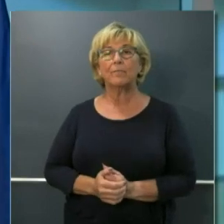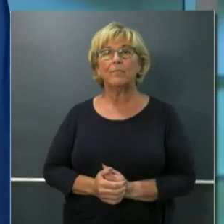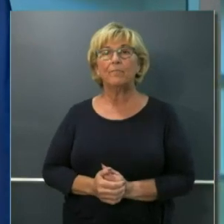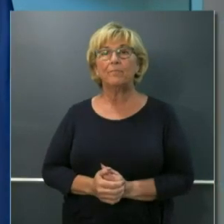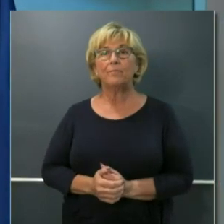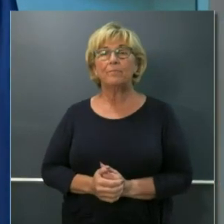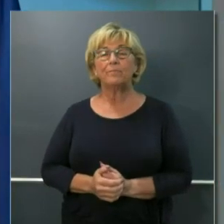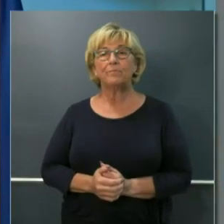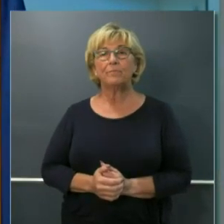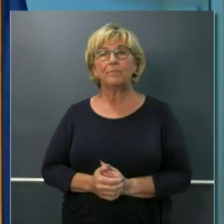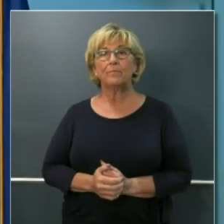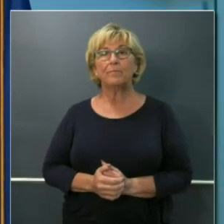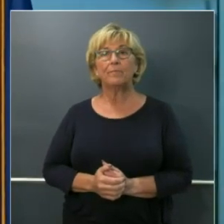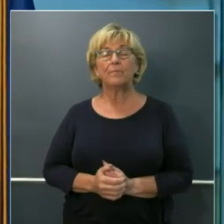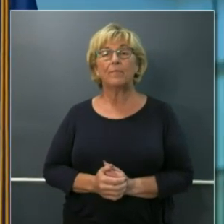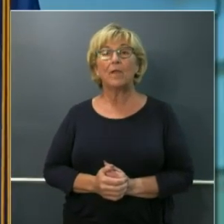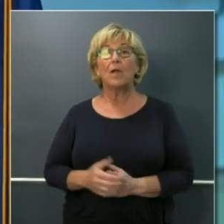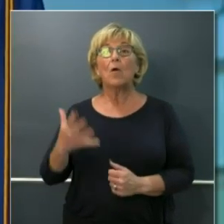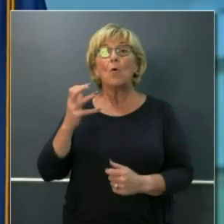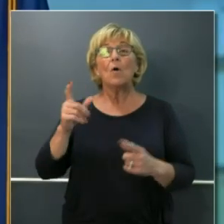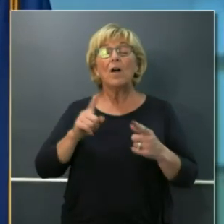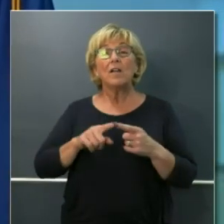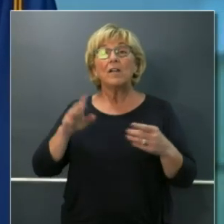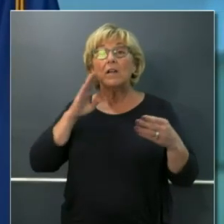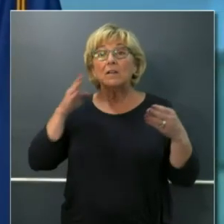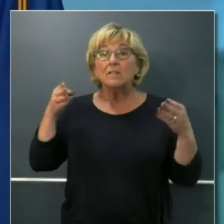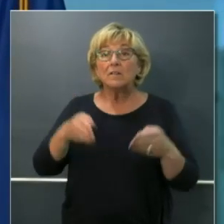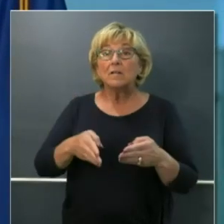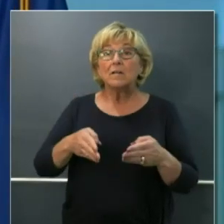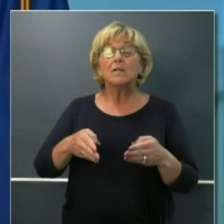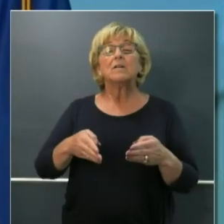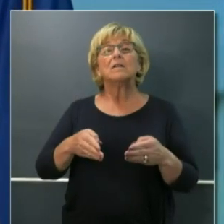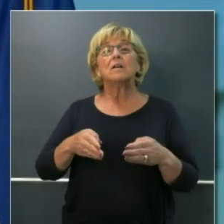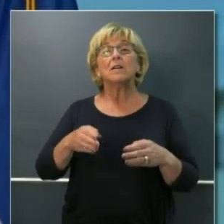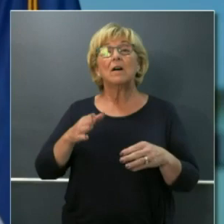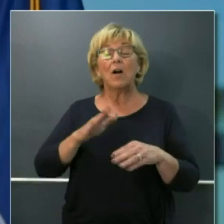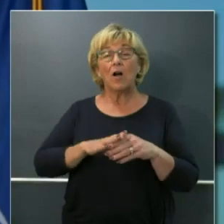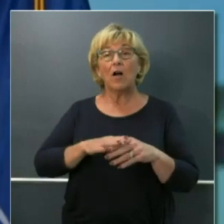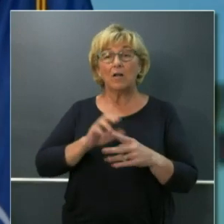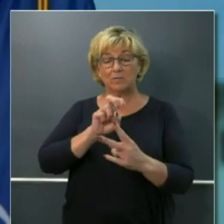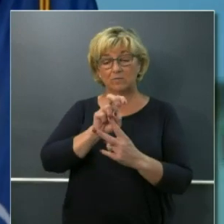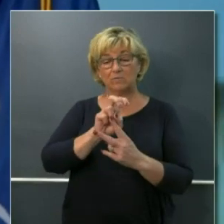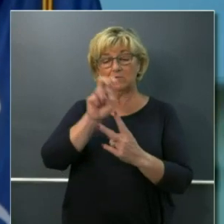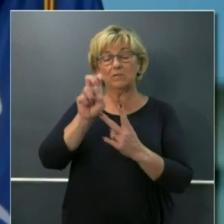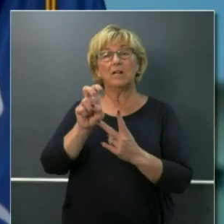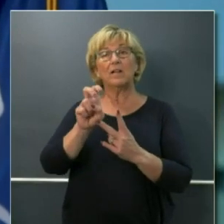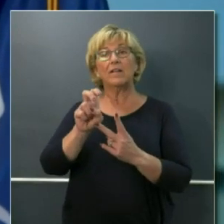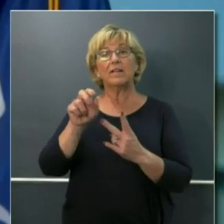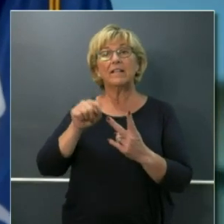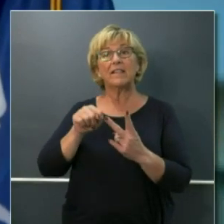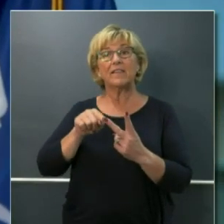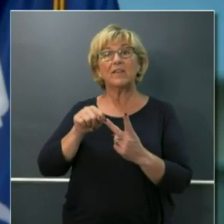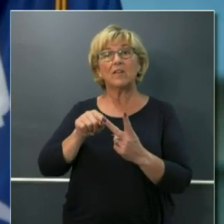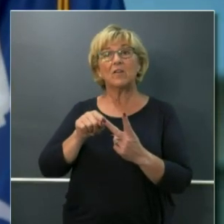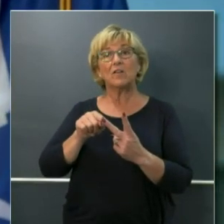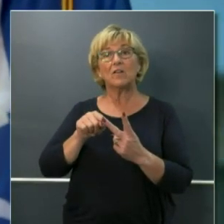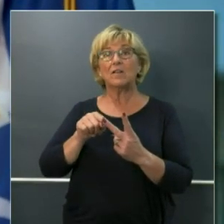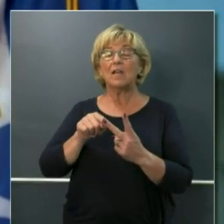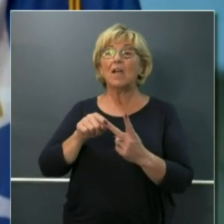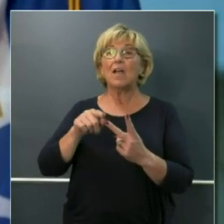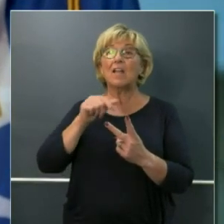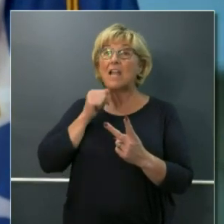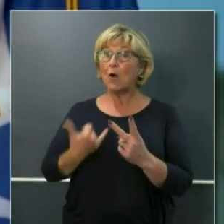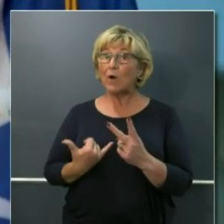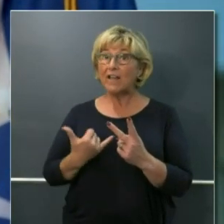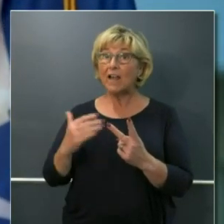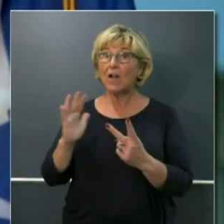foundational point of emphasis we want to advance today is phase 2, as was presented by Dr. Angel, is in weeks,